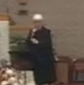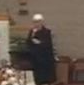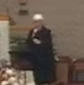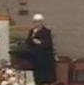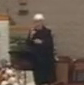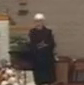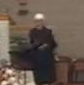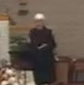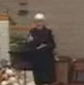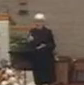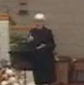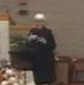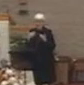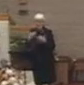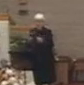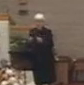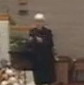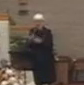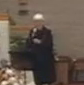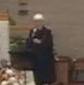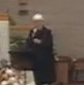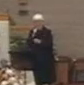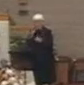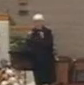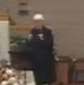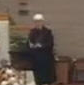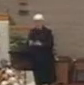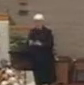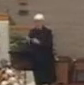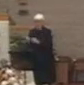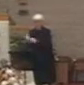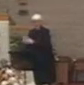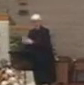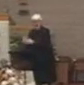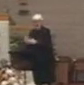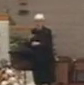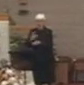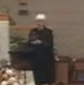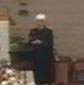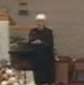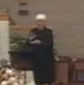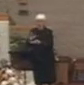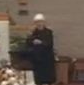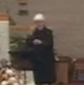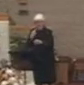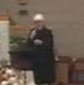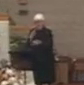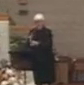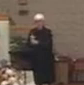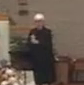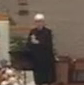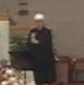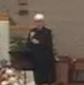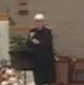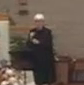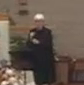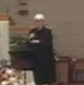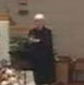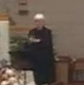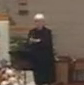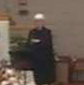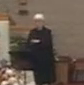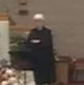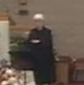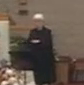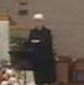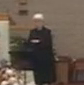youth director? Who's going to be that person who somehow leads a college retreat or takes them to Jamaica?